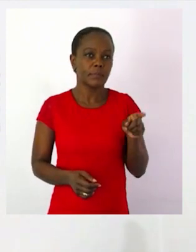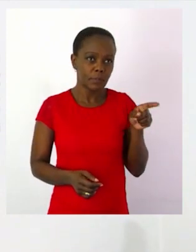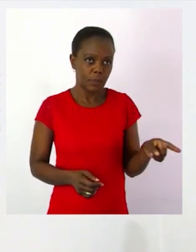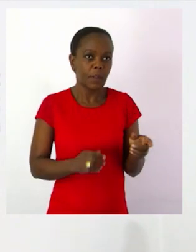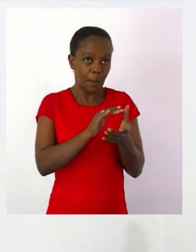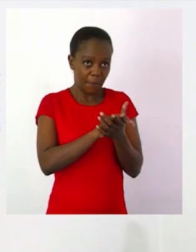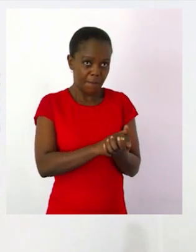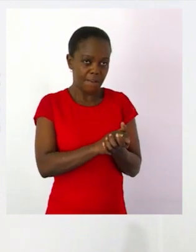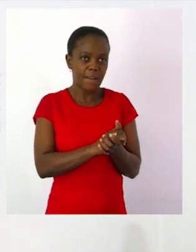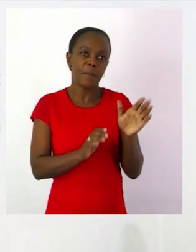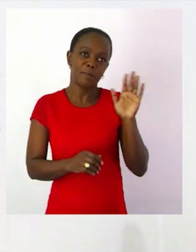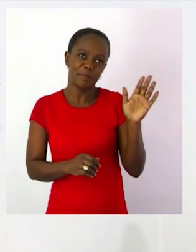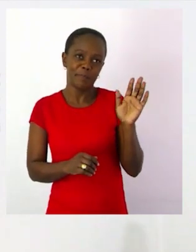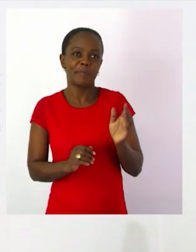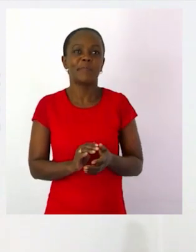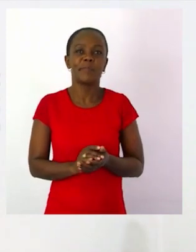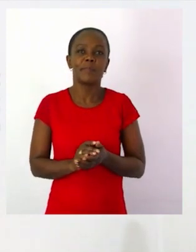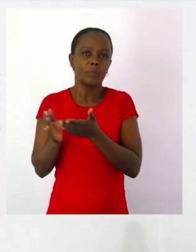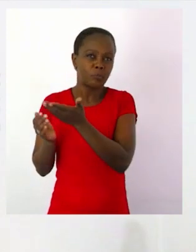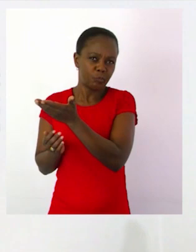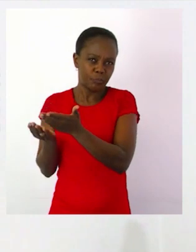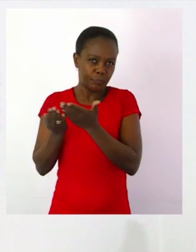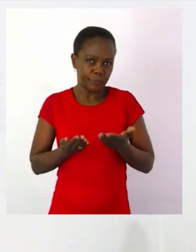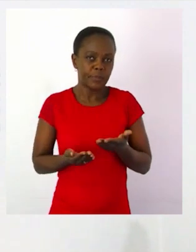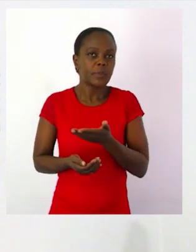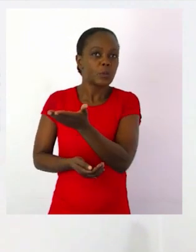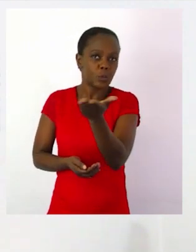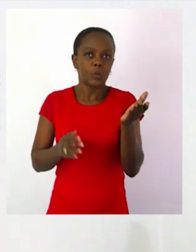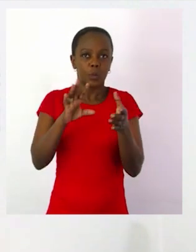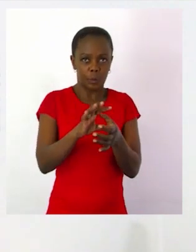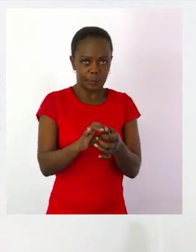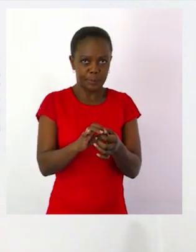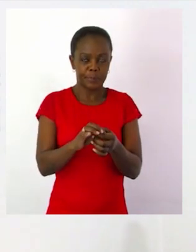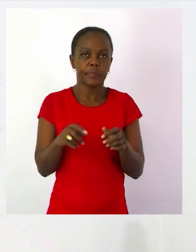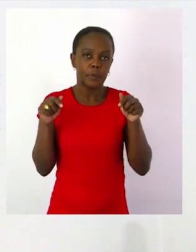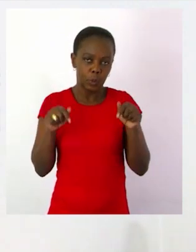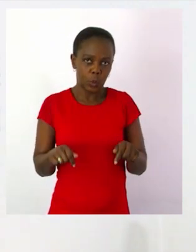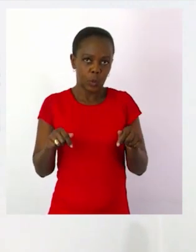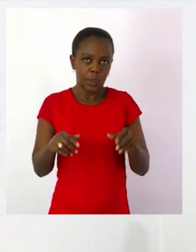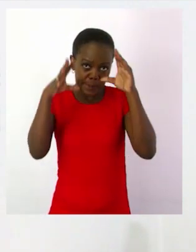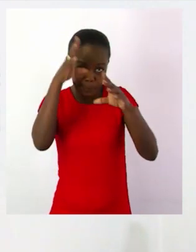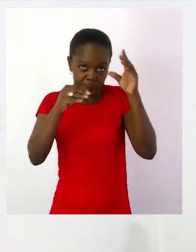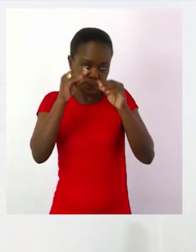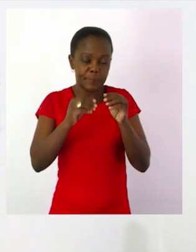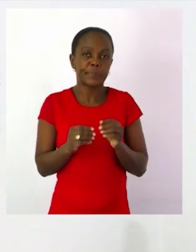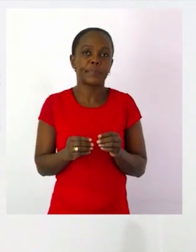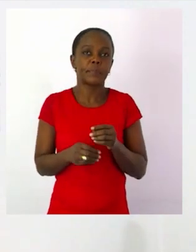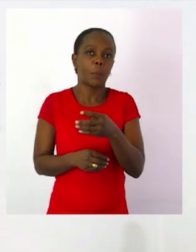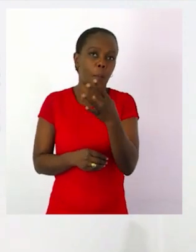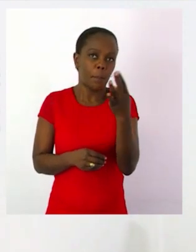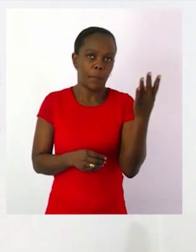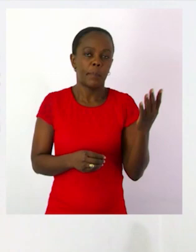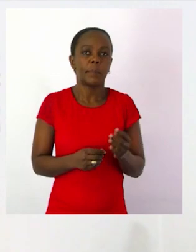friend. And welcome to everyone at home. Today's lesson is